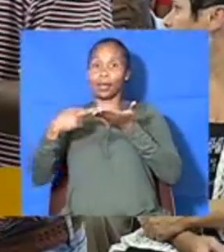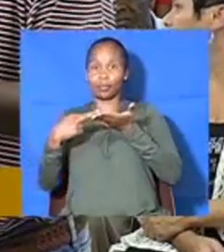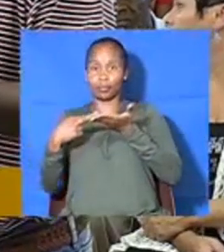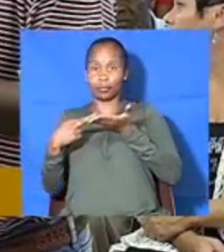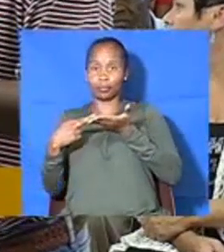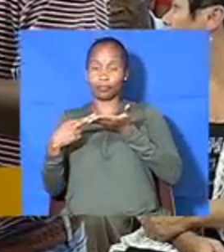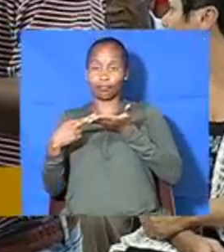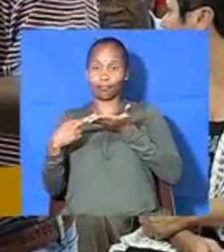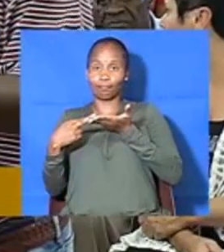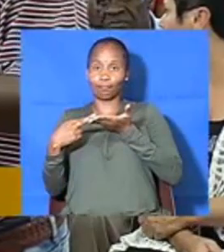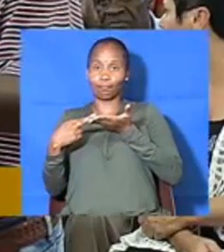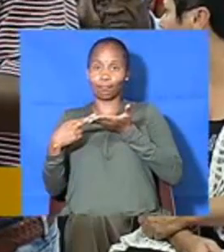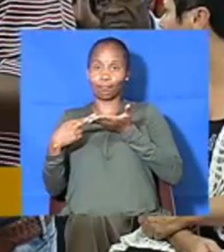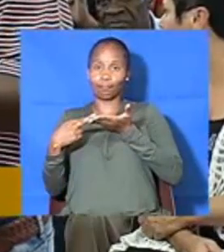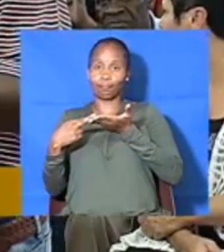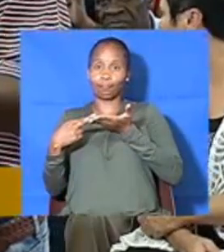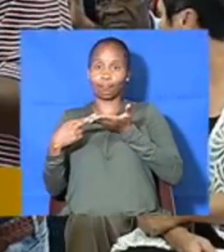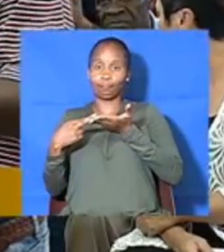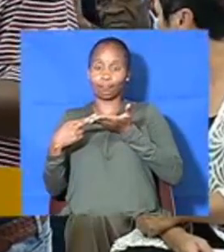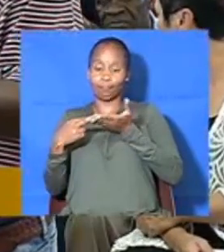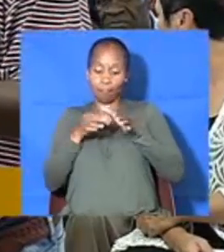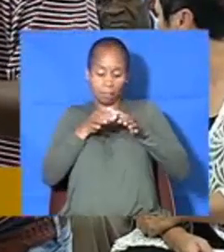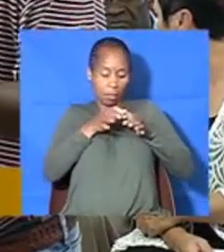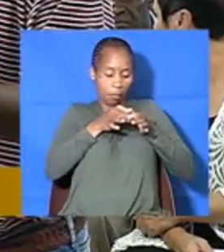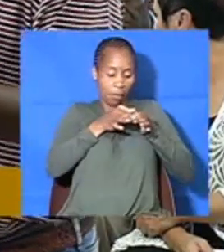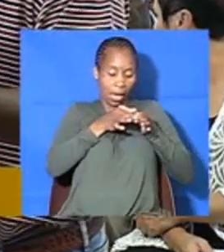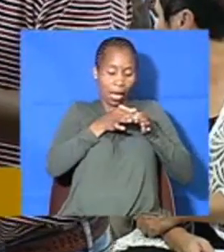Whereby we make sure that we go and reach them.